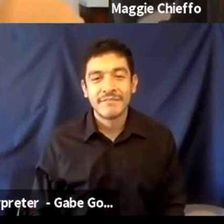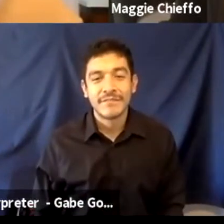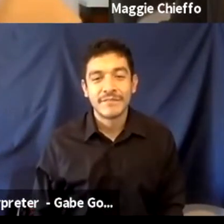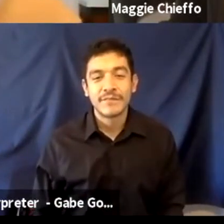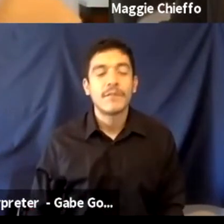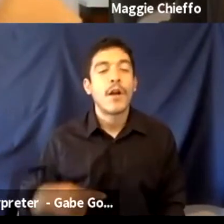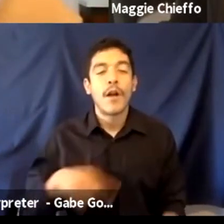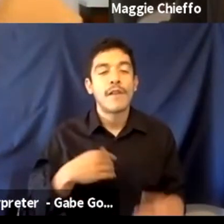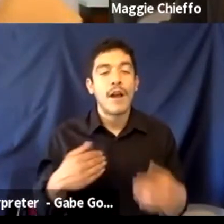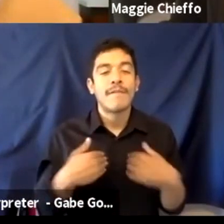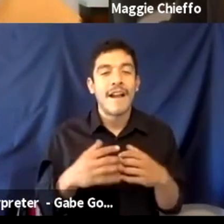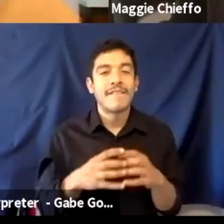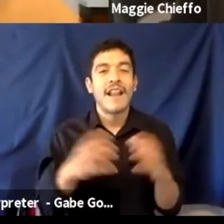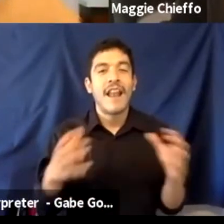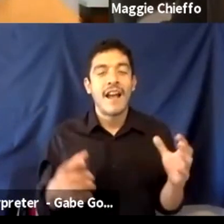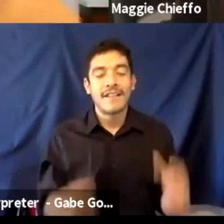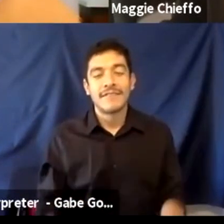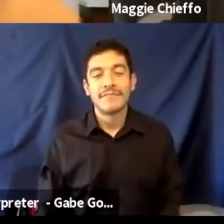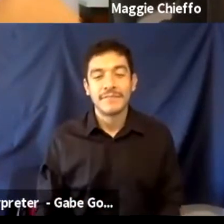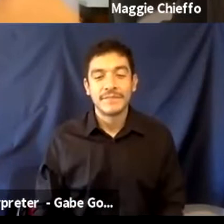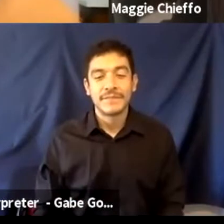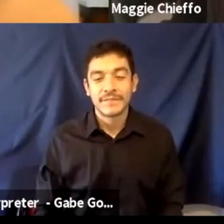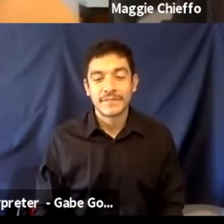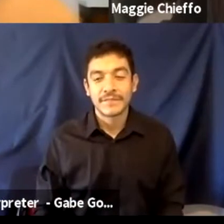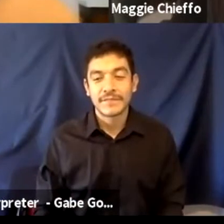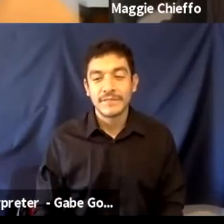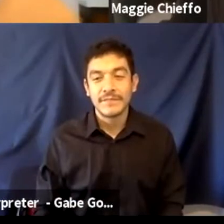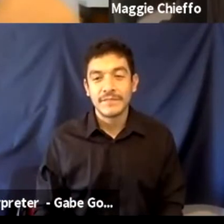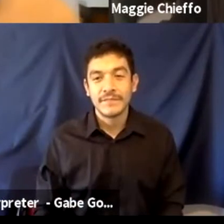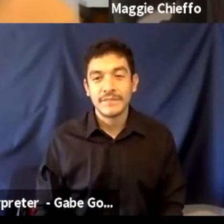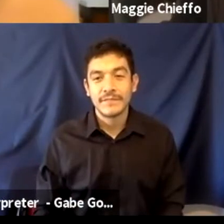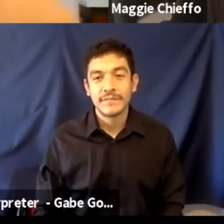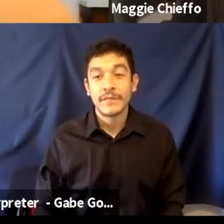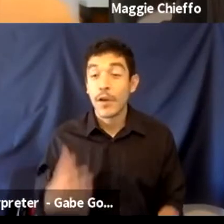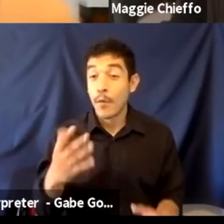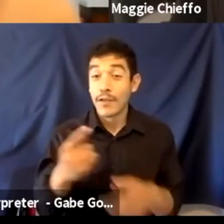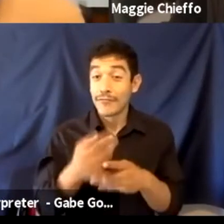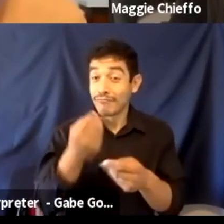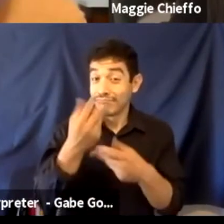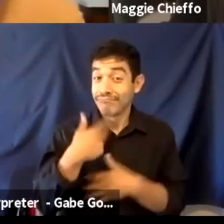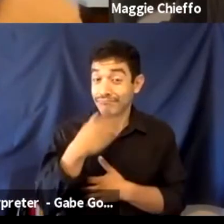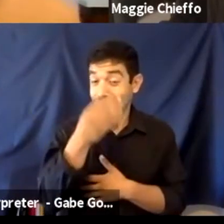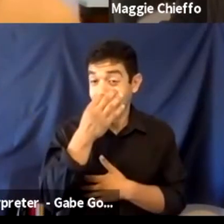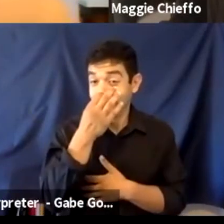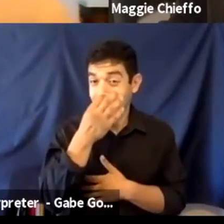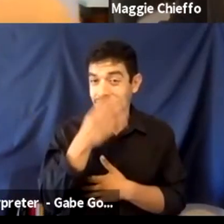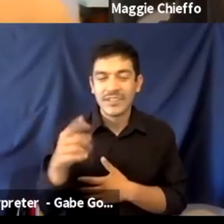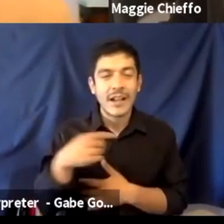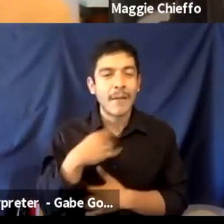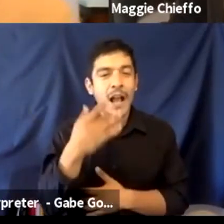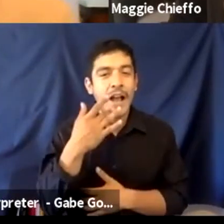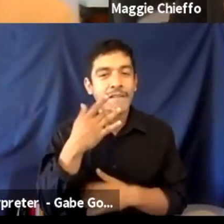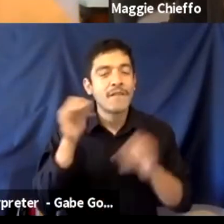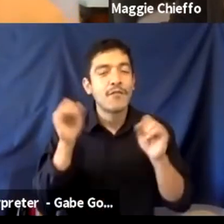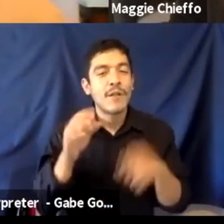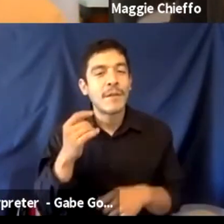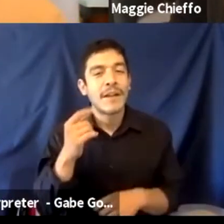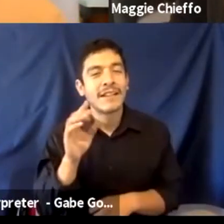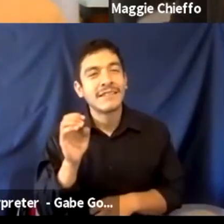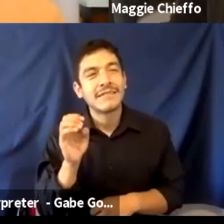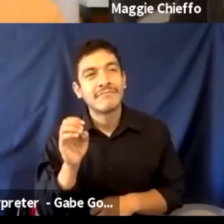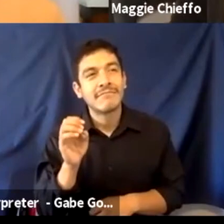We have a lot of them. So all right, you want to shout out a couple? My favorite would have to been Tony